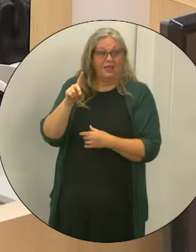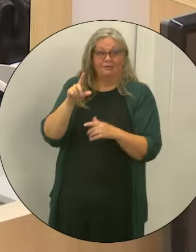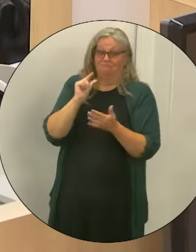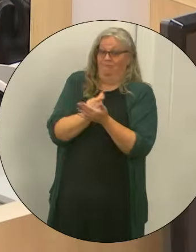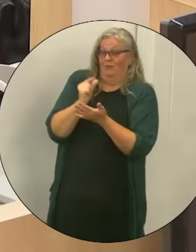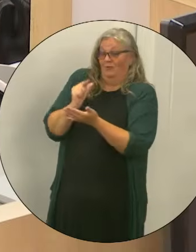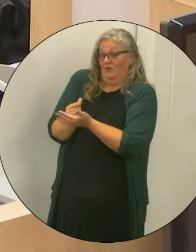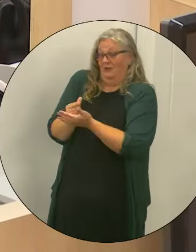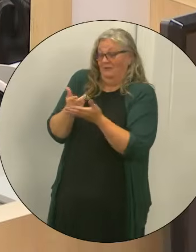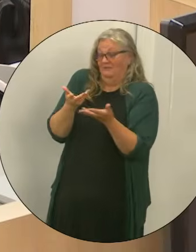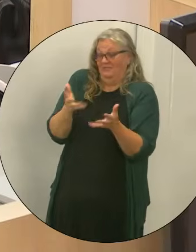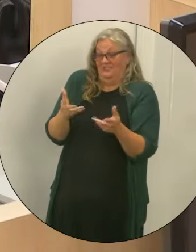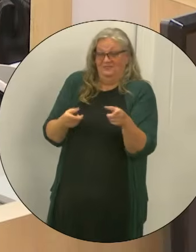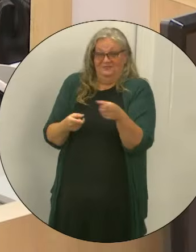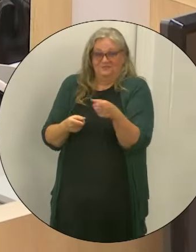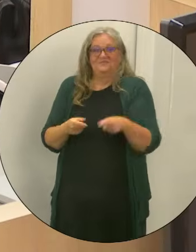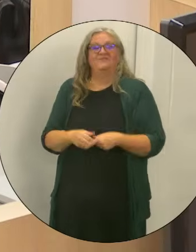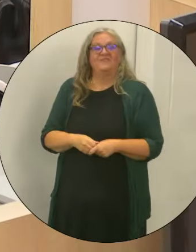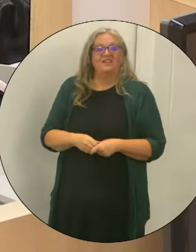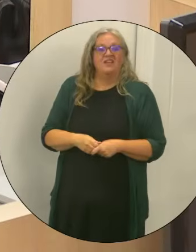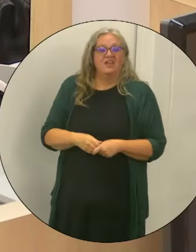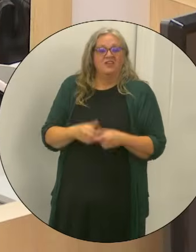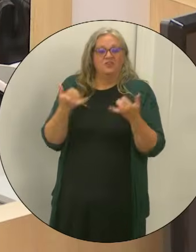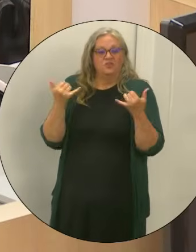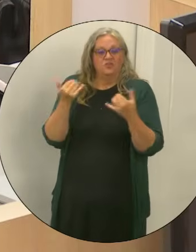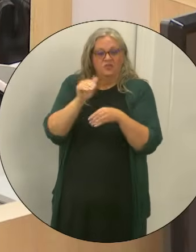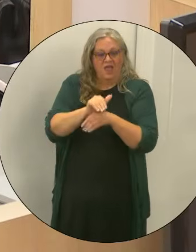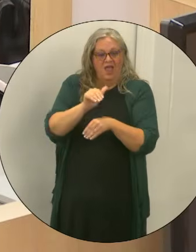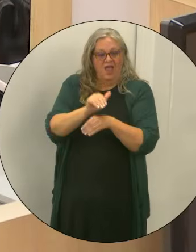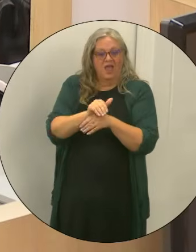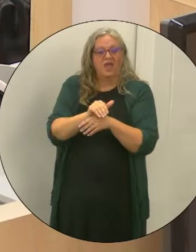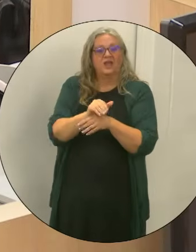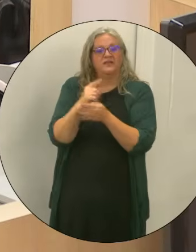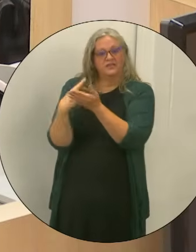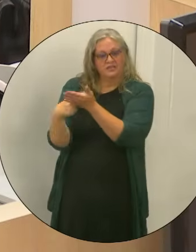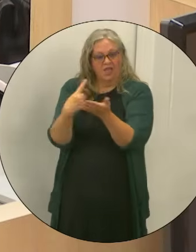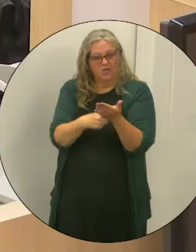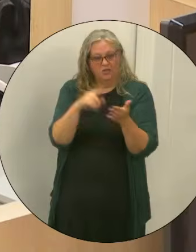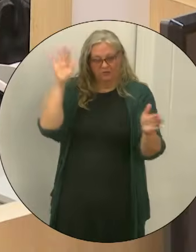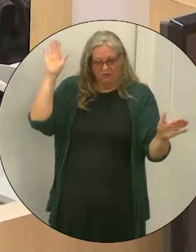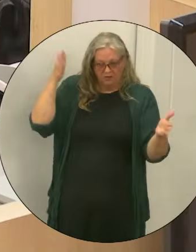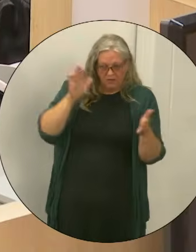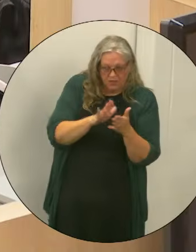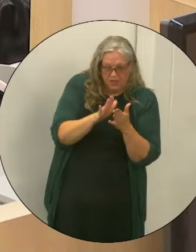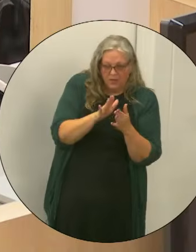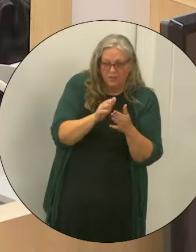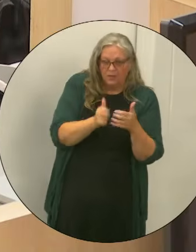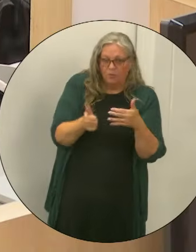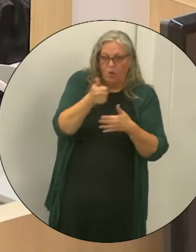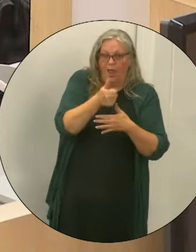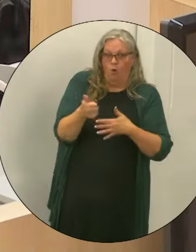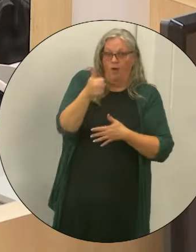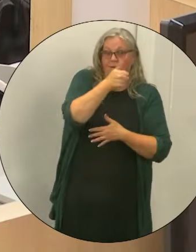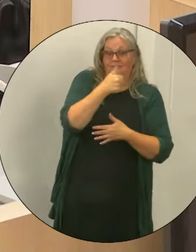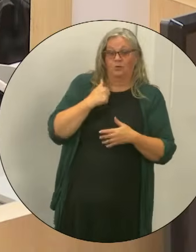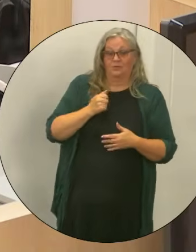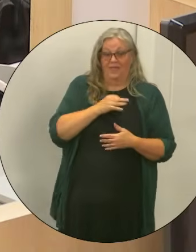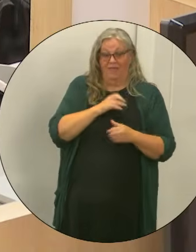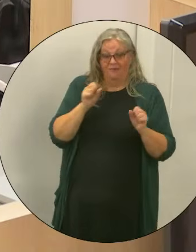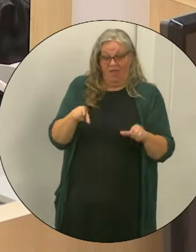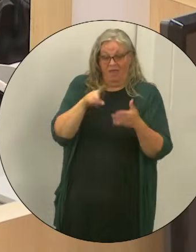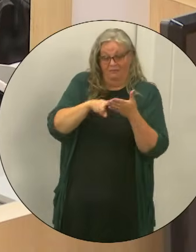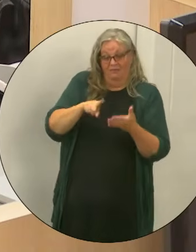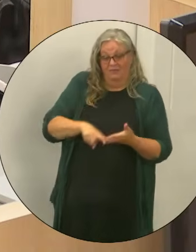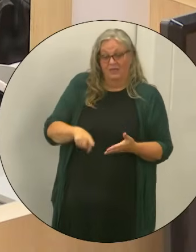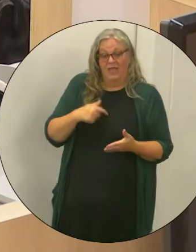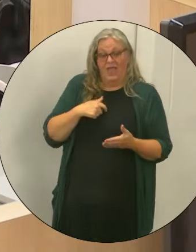like to say. Tonight's discussion is intended to help begin narrowing down the list of potential priorities so staff can conduct additional research